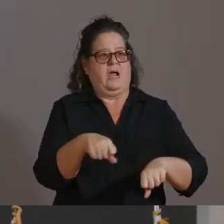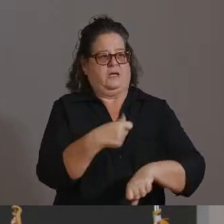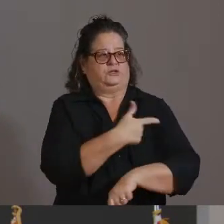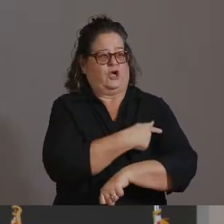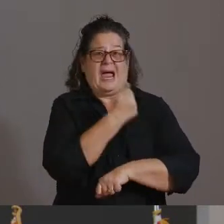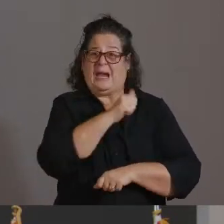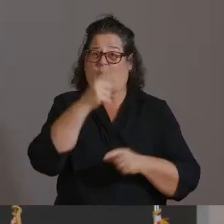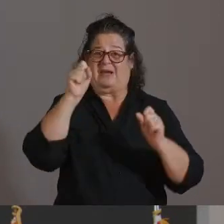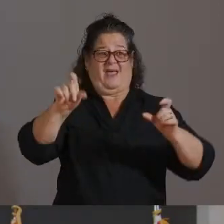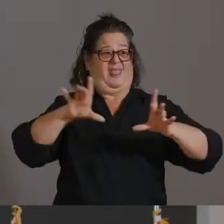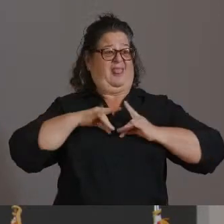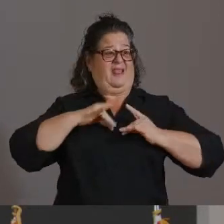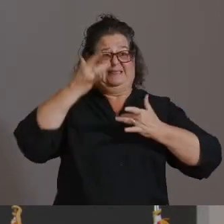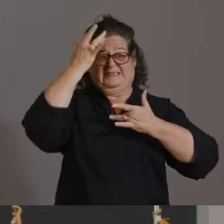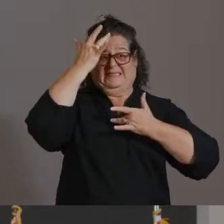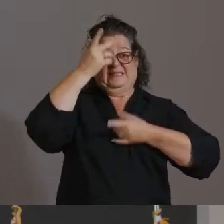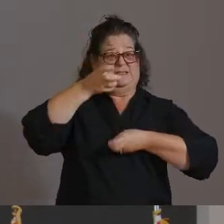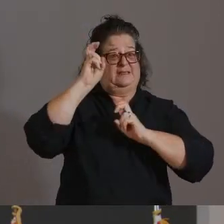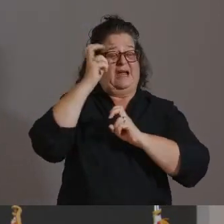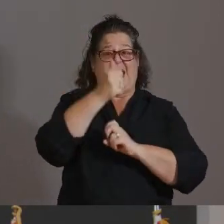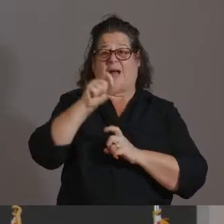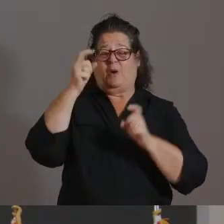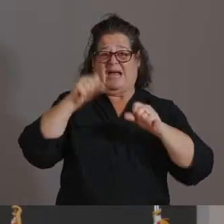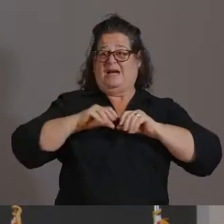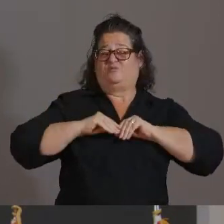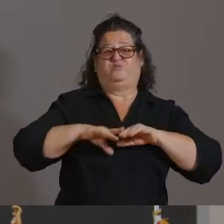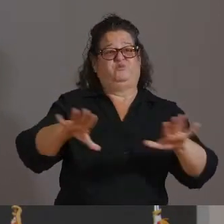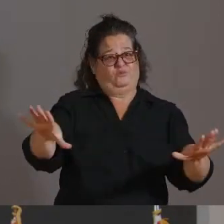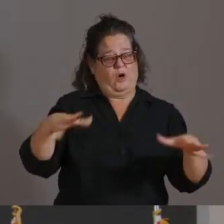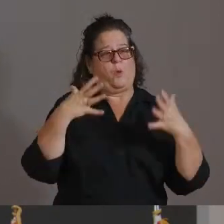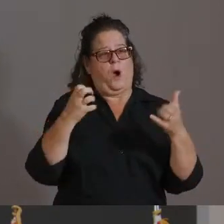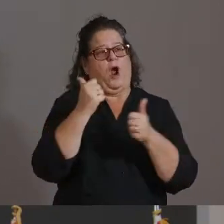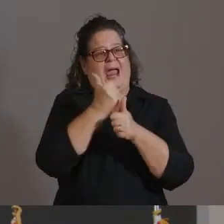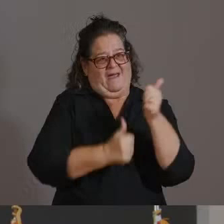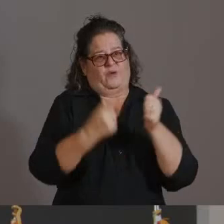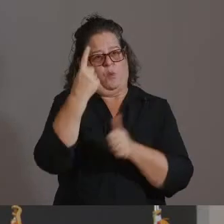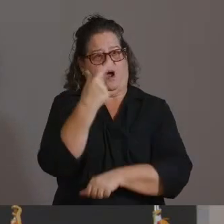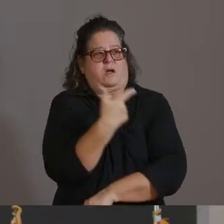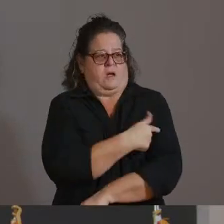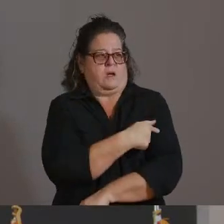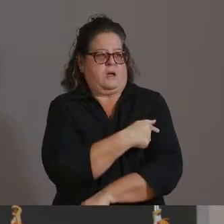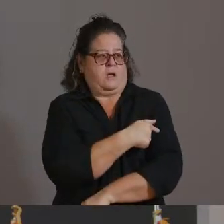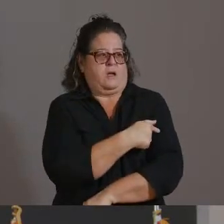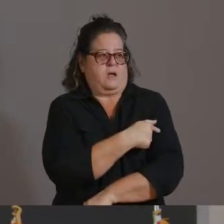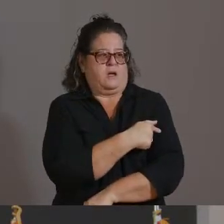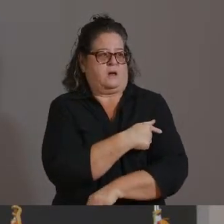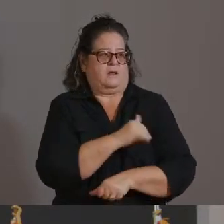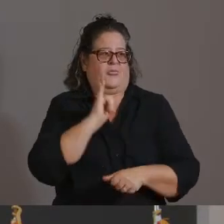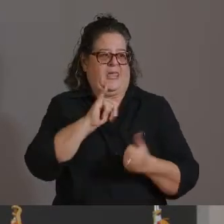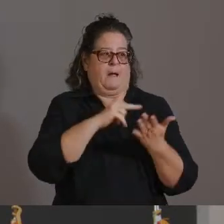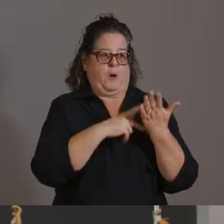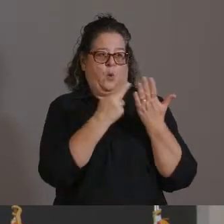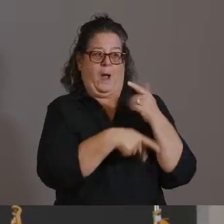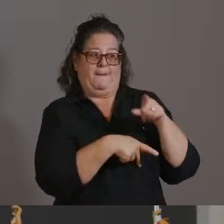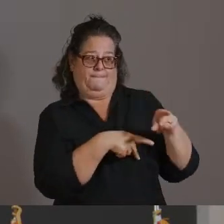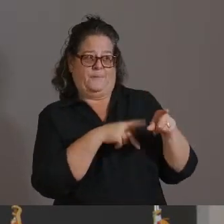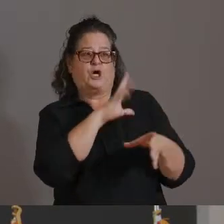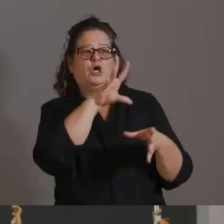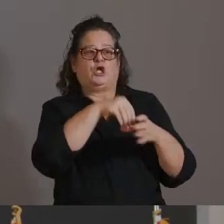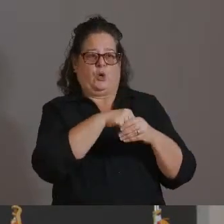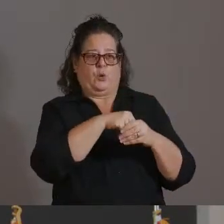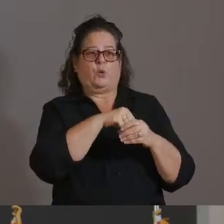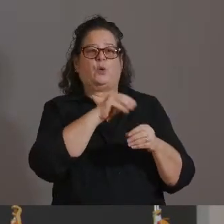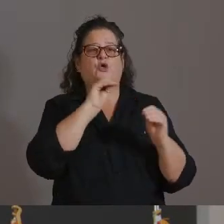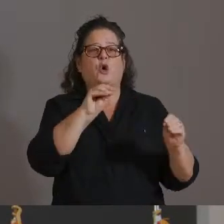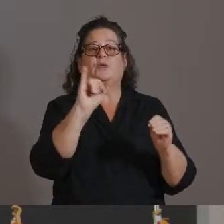the program works is to take into account that there are folks that are underinsured, uninsured, and in different